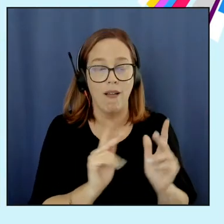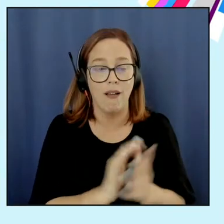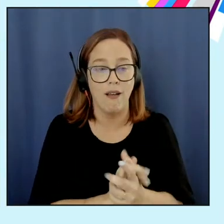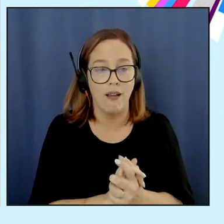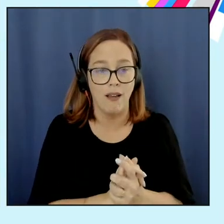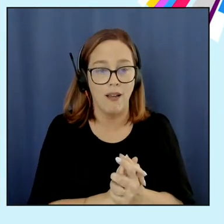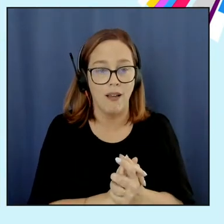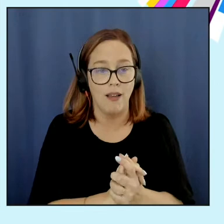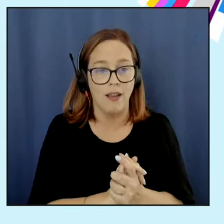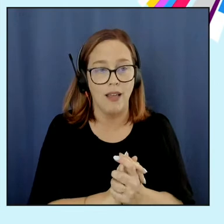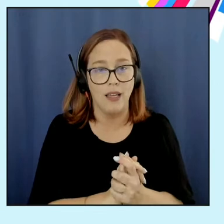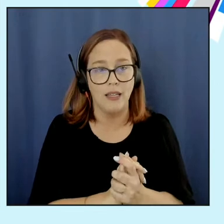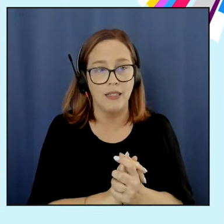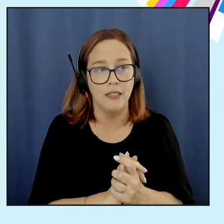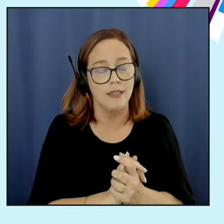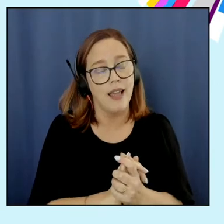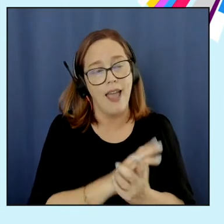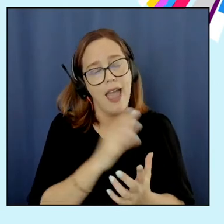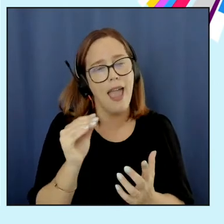be done with